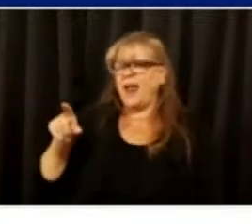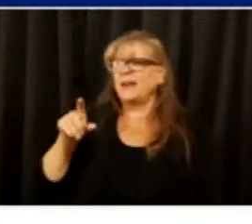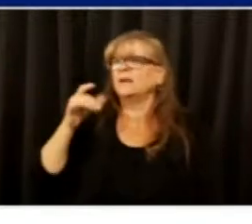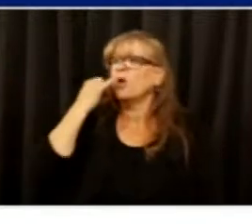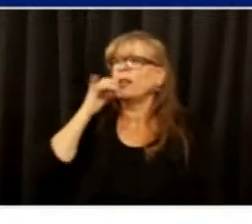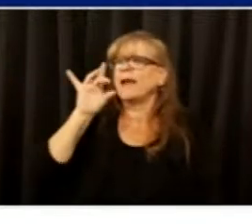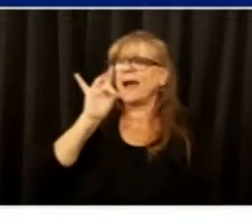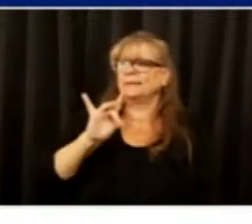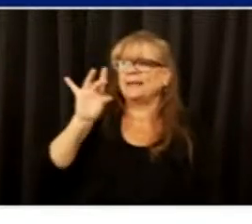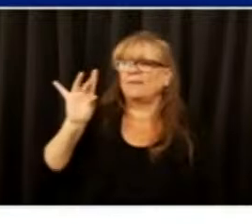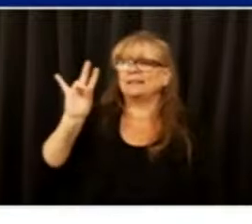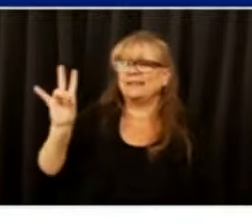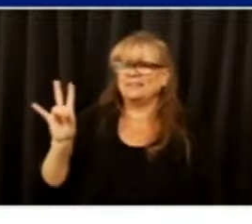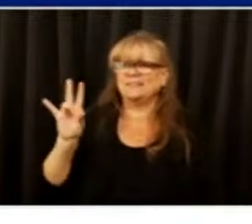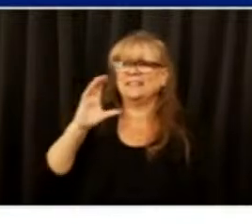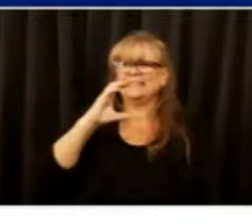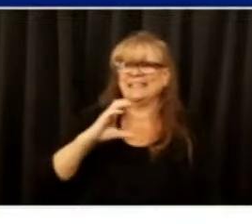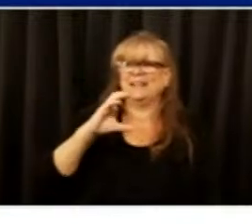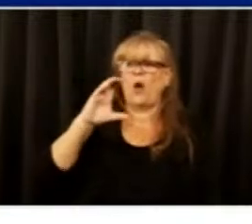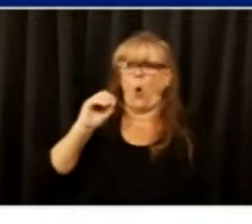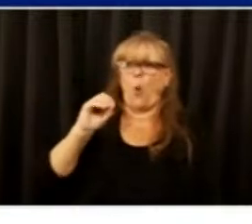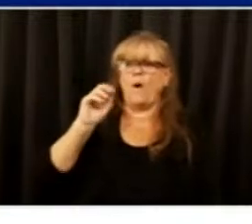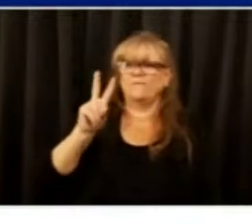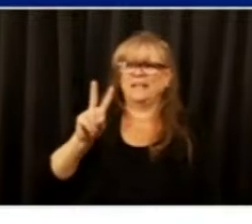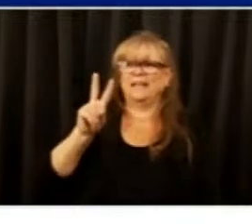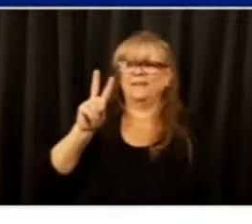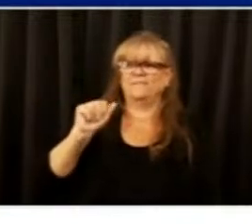877-COVAX-CO to find one near you, or visit